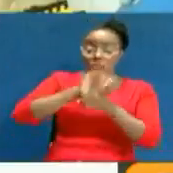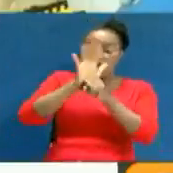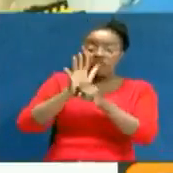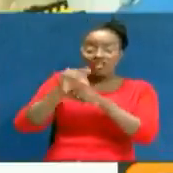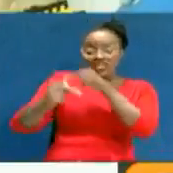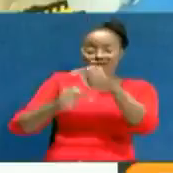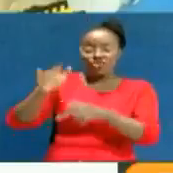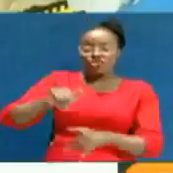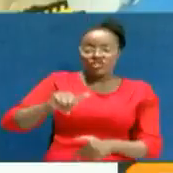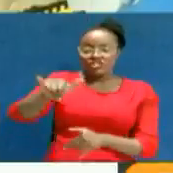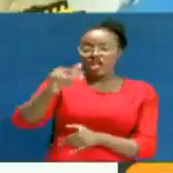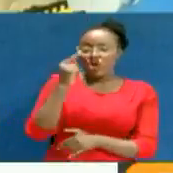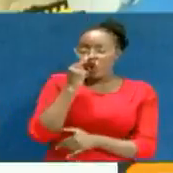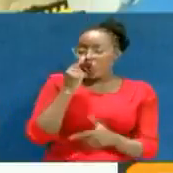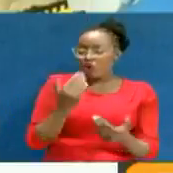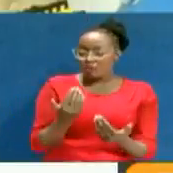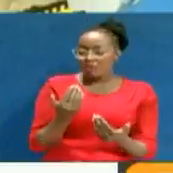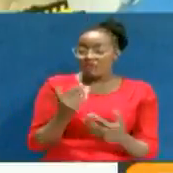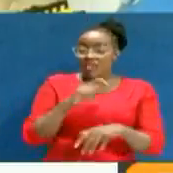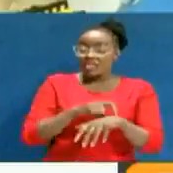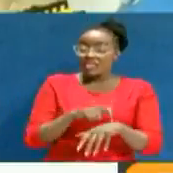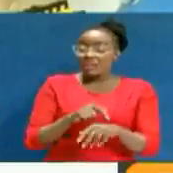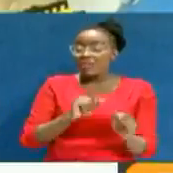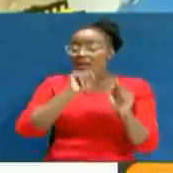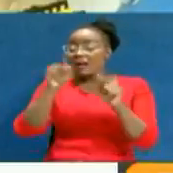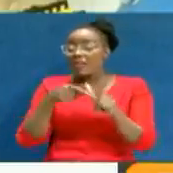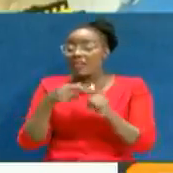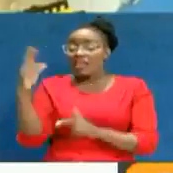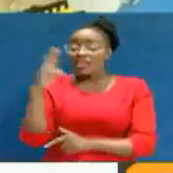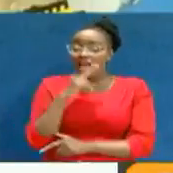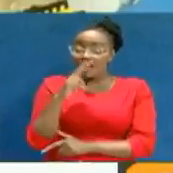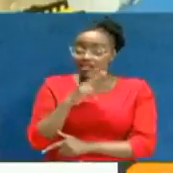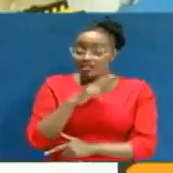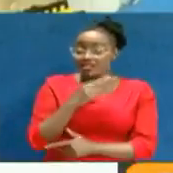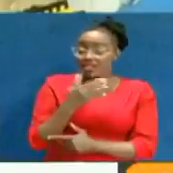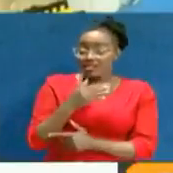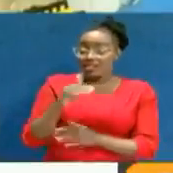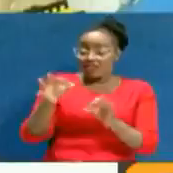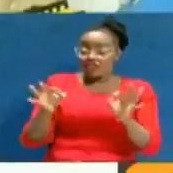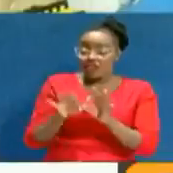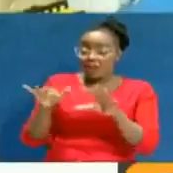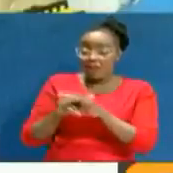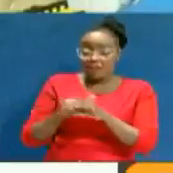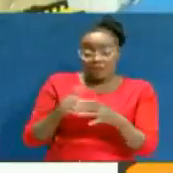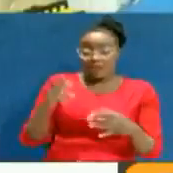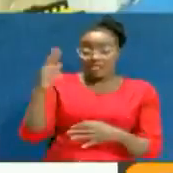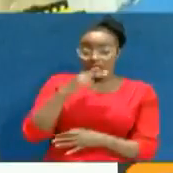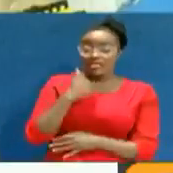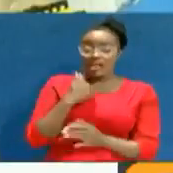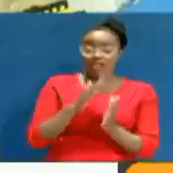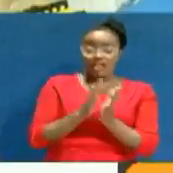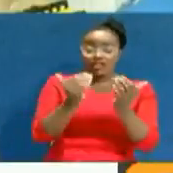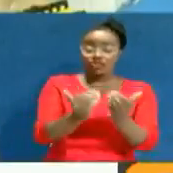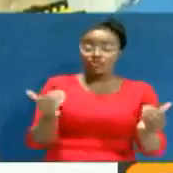still still at homes. When they are at home there, they are risking even their people, their families, their